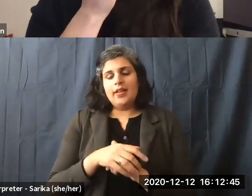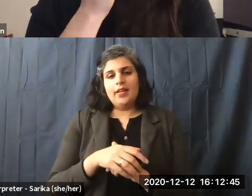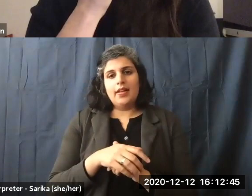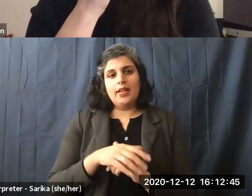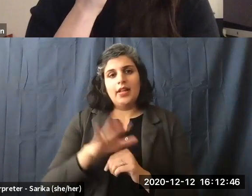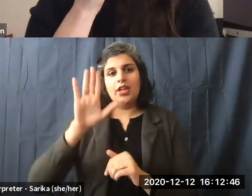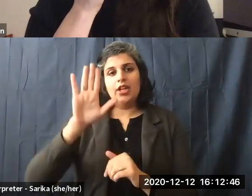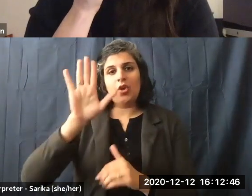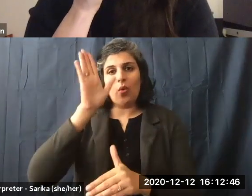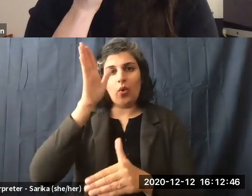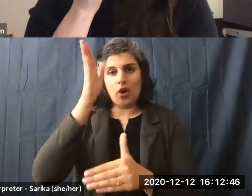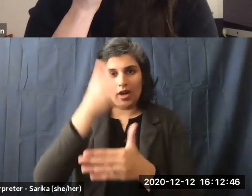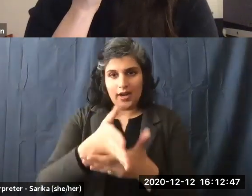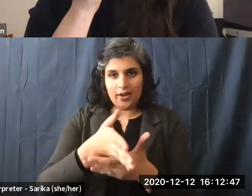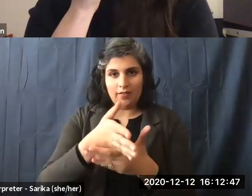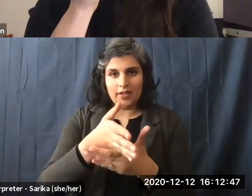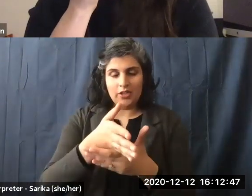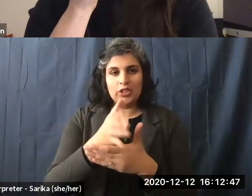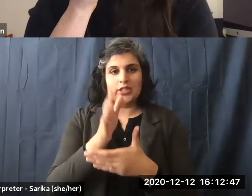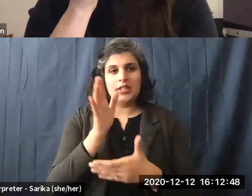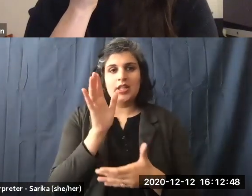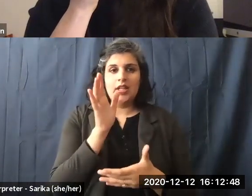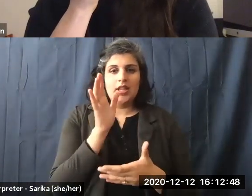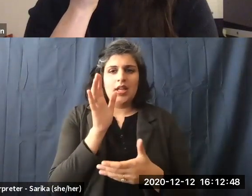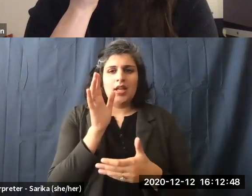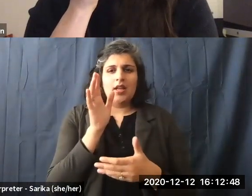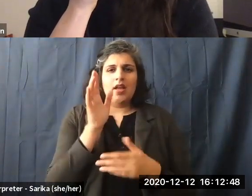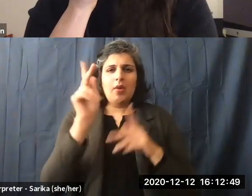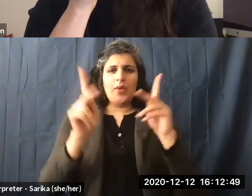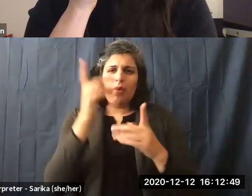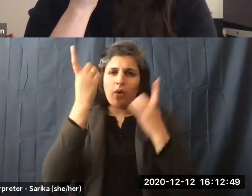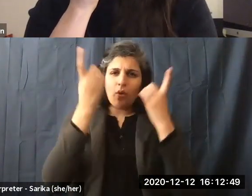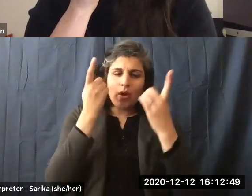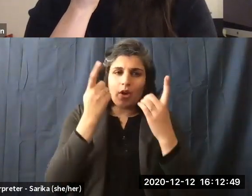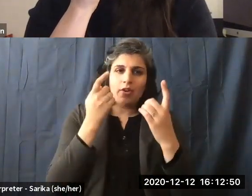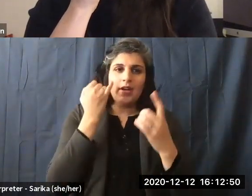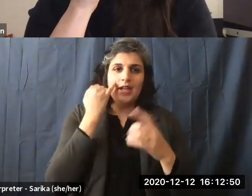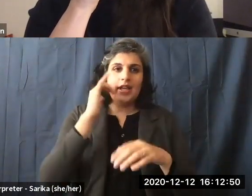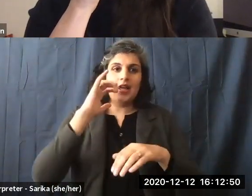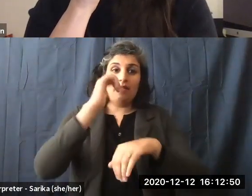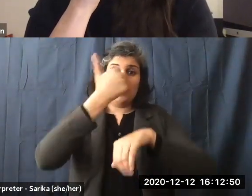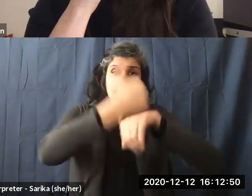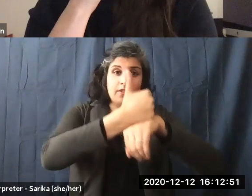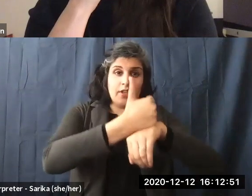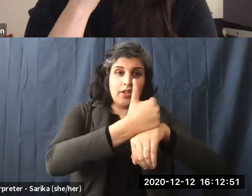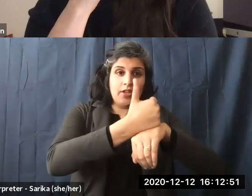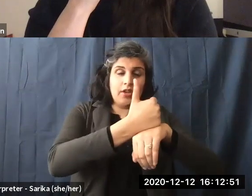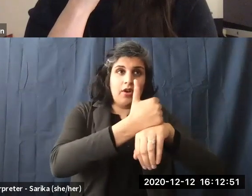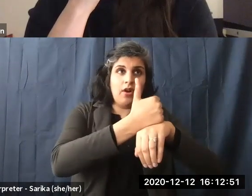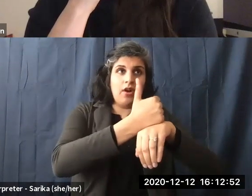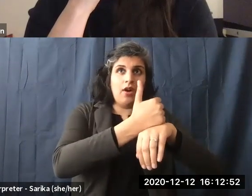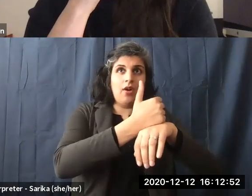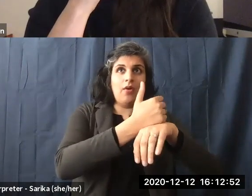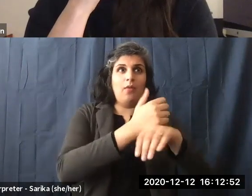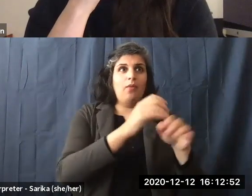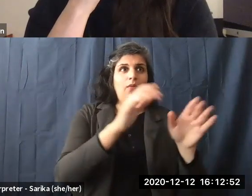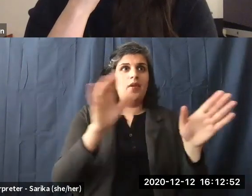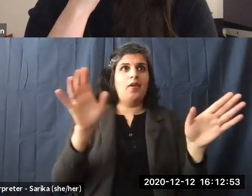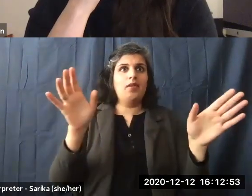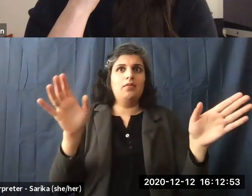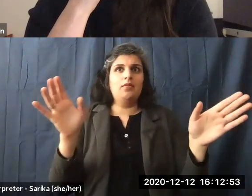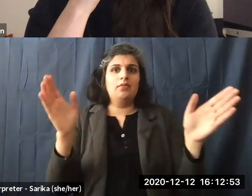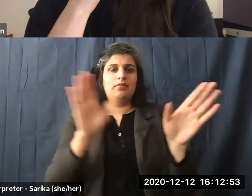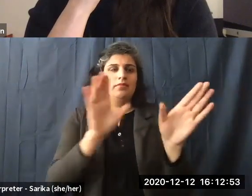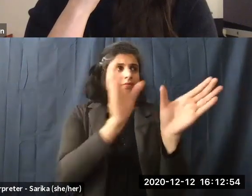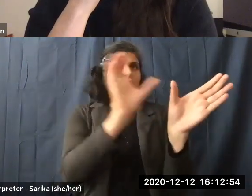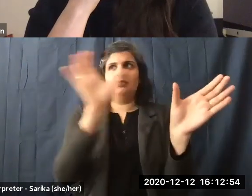your intervention, because we all, we had folks wondering if the sculptures were adjacent to Mount Rushmore. I mean, obviously there is